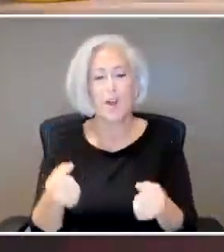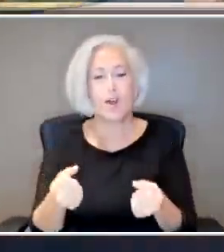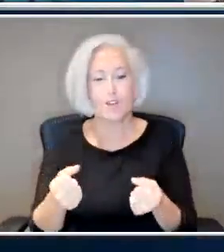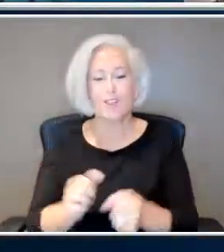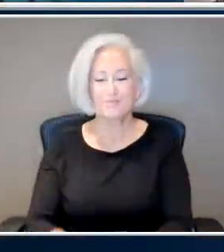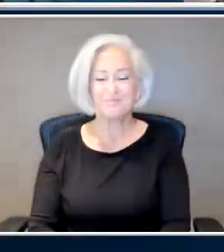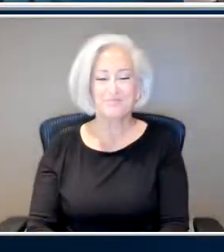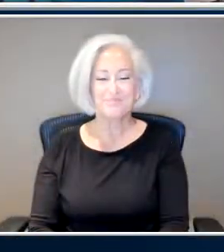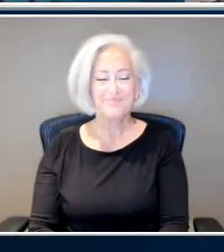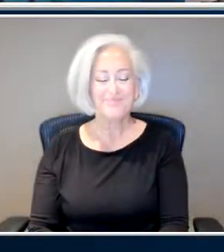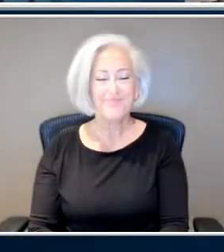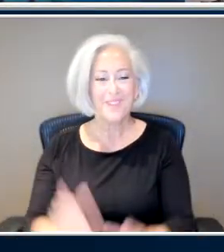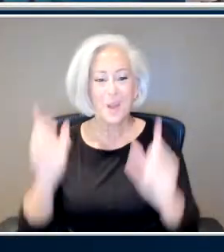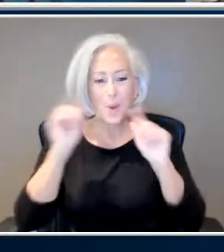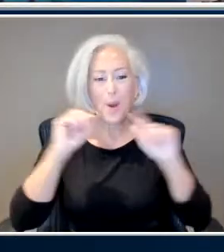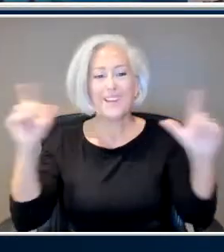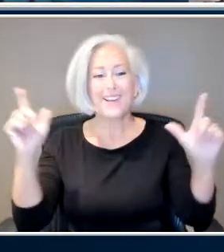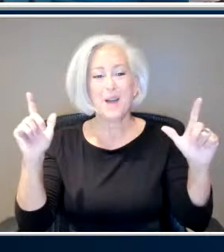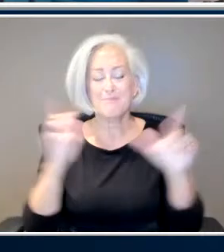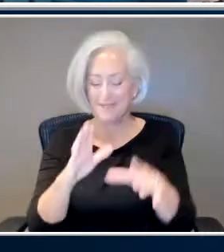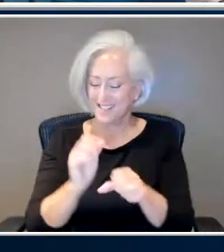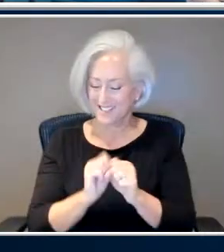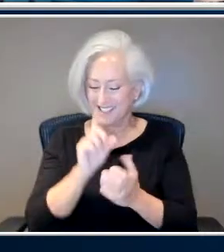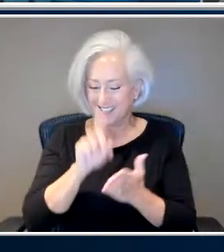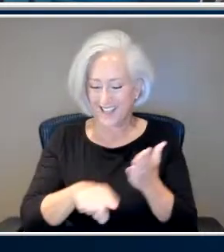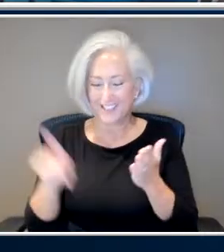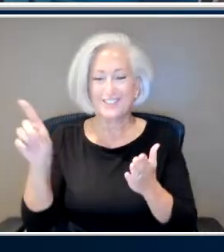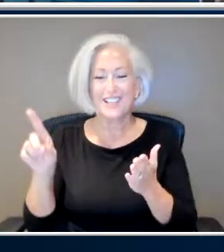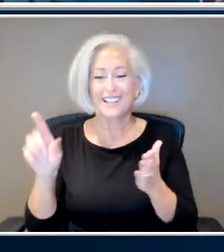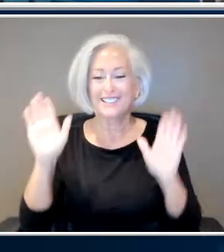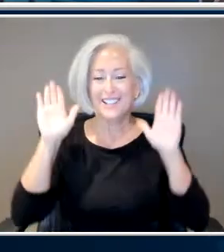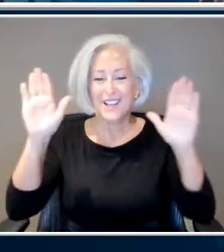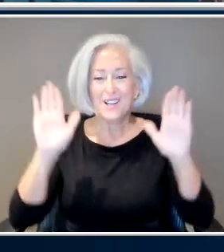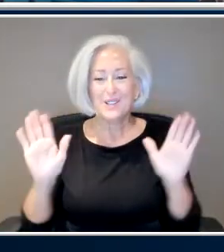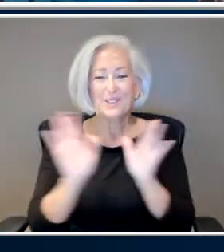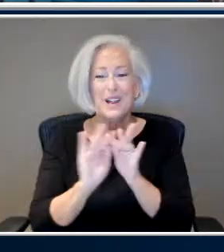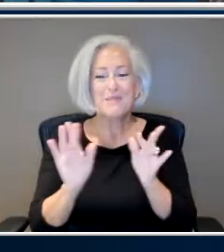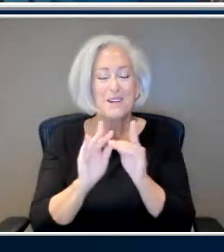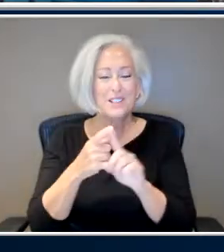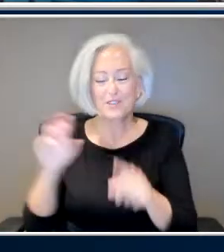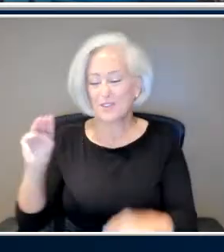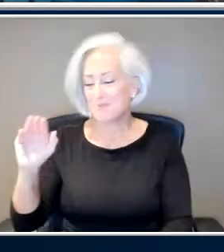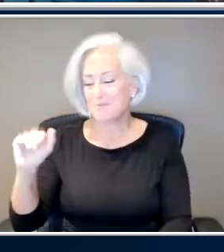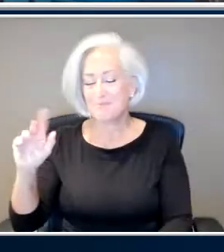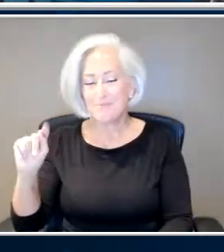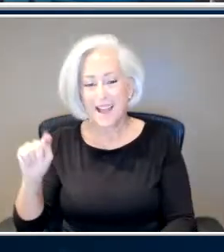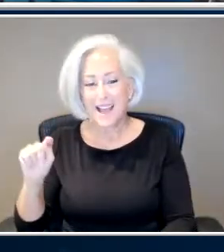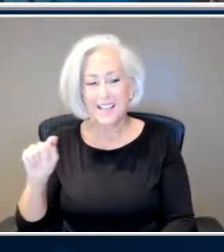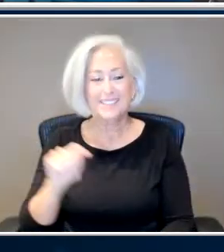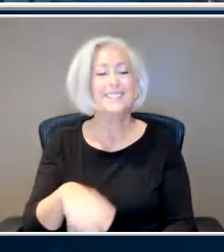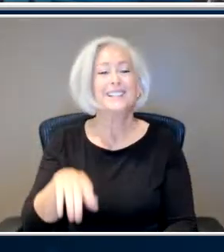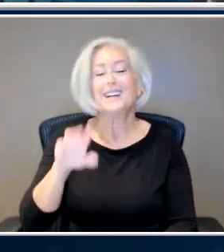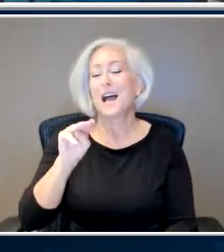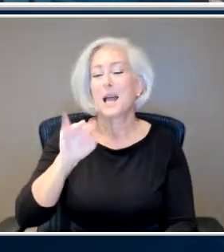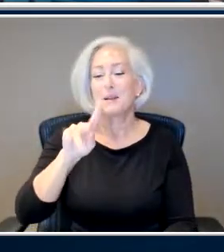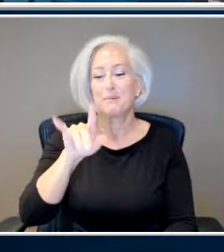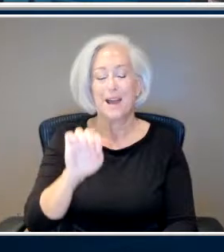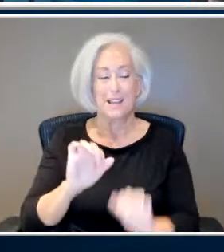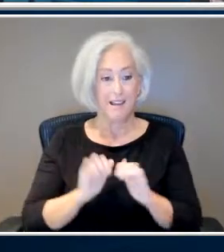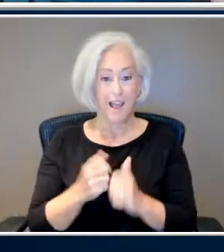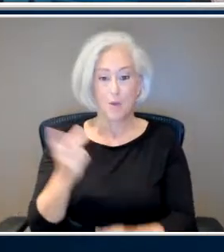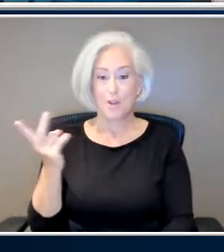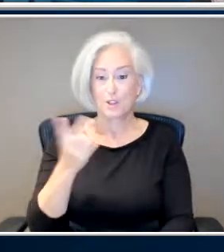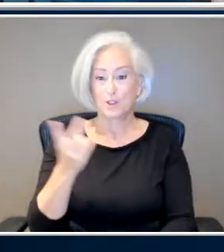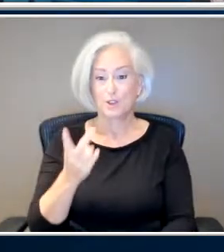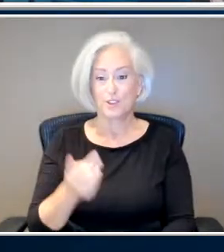Wake up and get checked. Such a great message from Matt and Mike Boatwright, who are joining us live this morning. How are you guys doing today? Good.